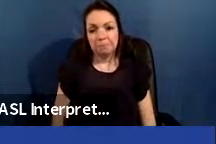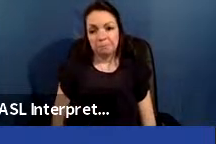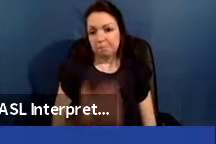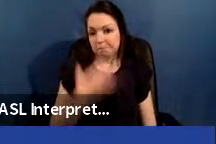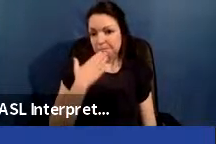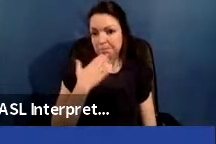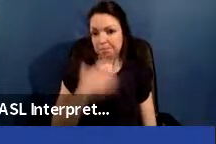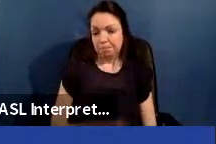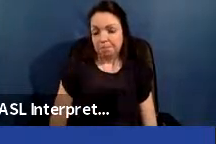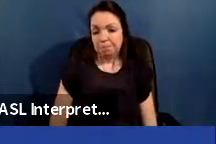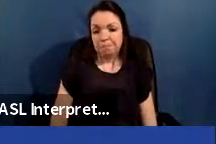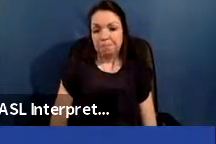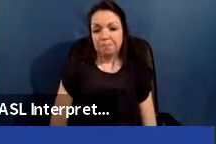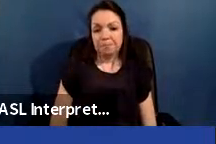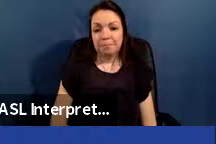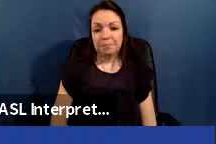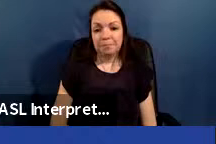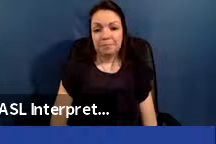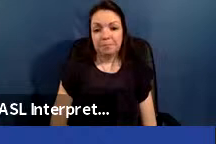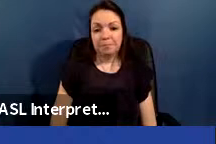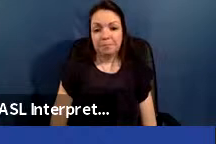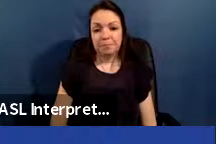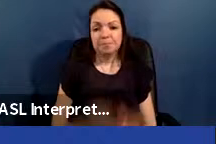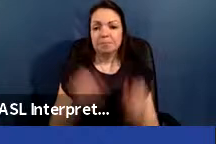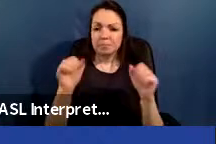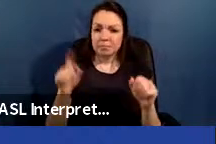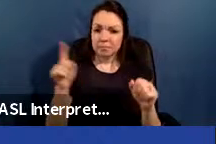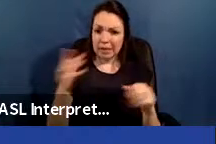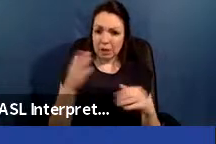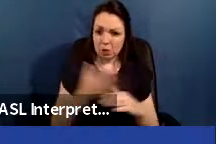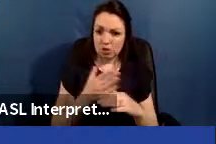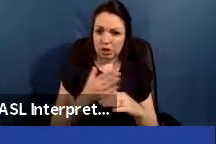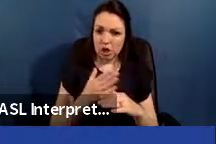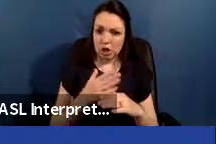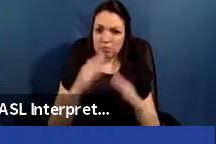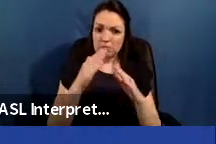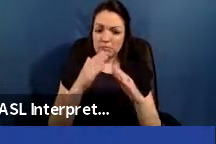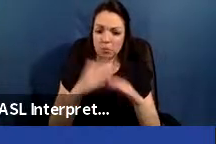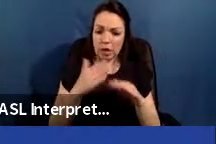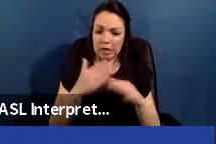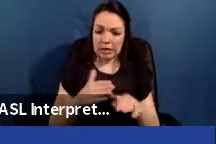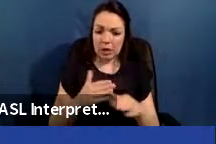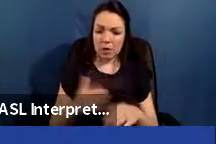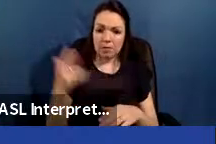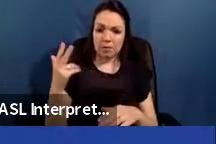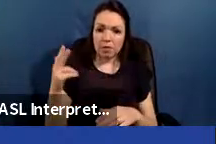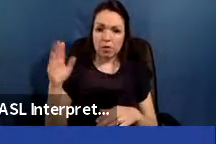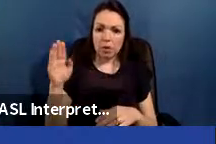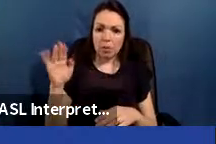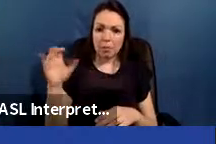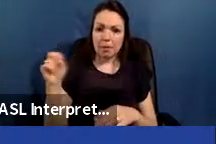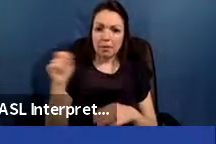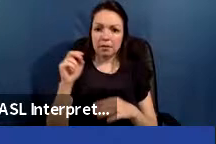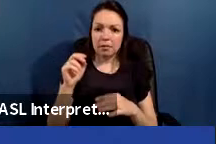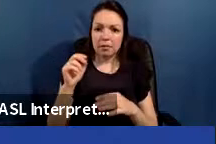Thanks for that. And can you share the breakdown of the $3 billion in need by school?